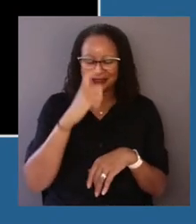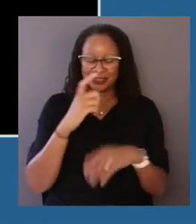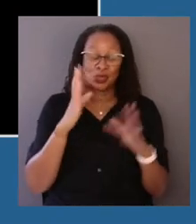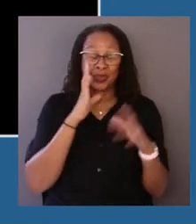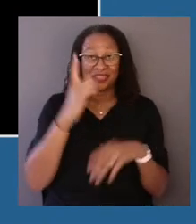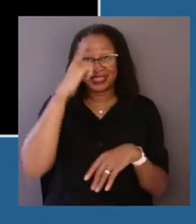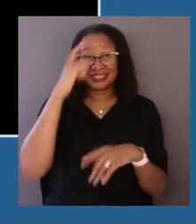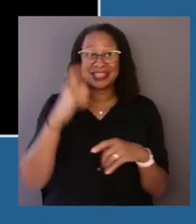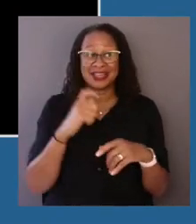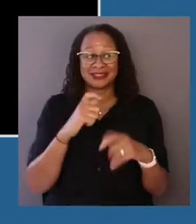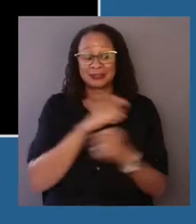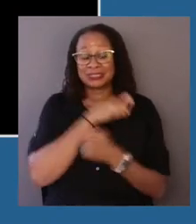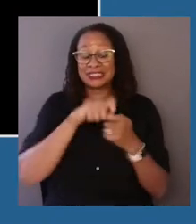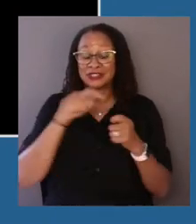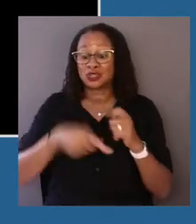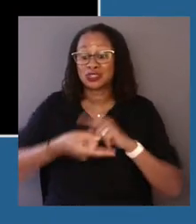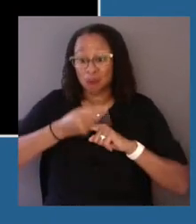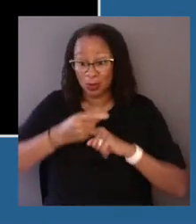moment, but it is.